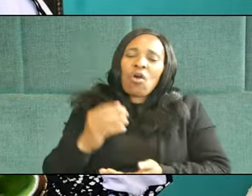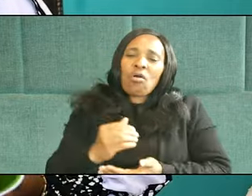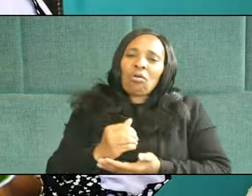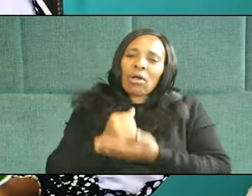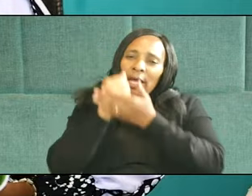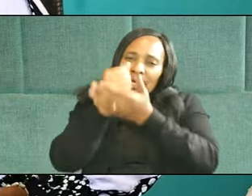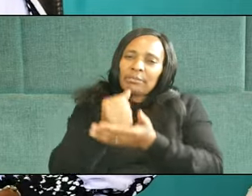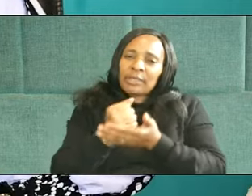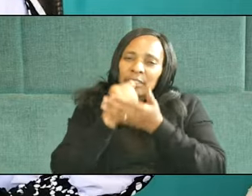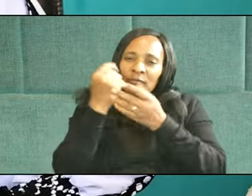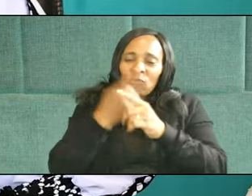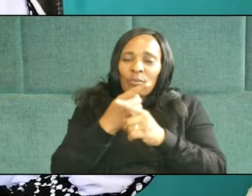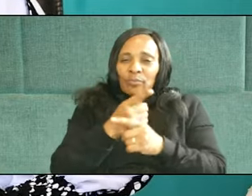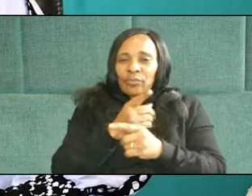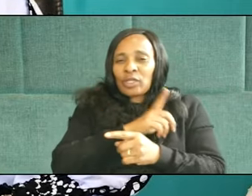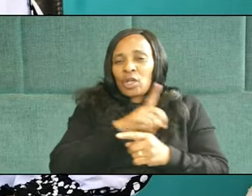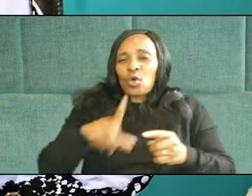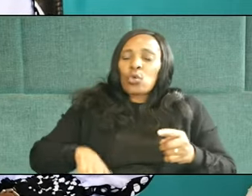himself in the Lord.